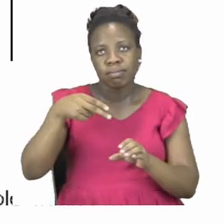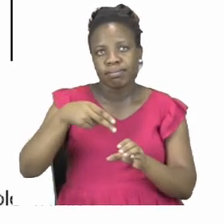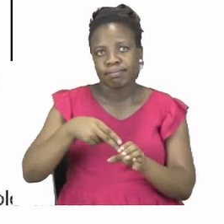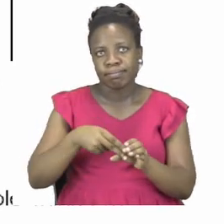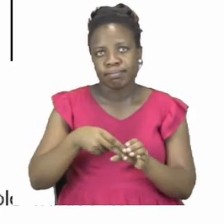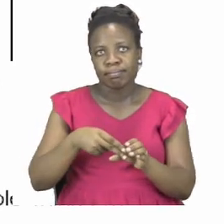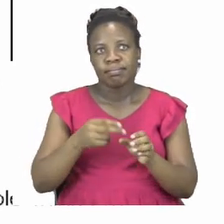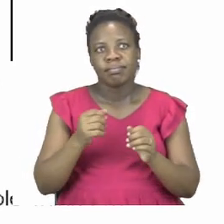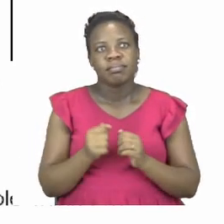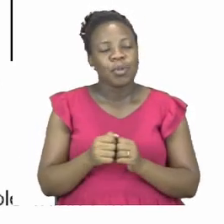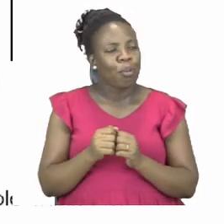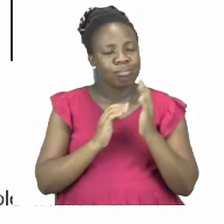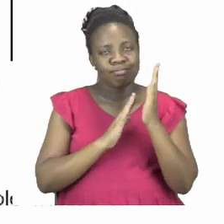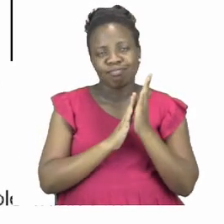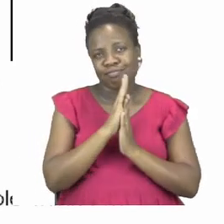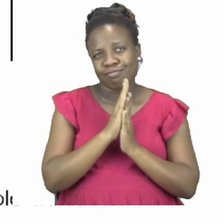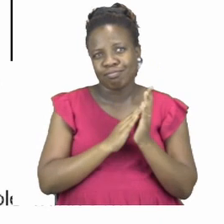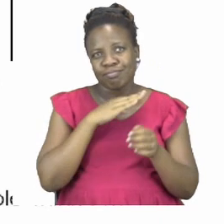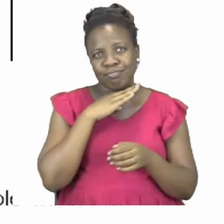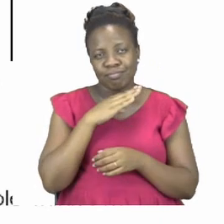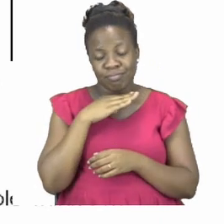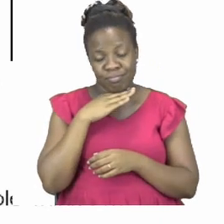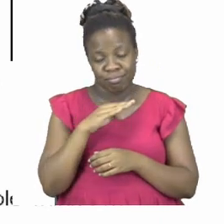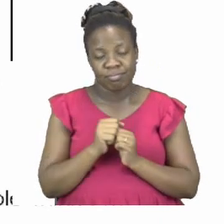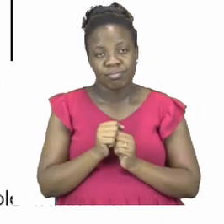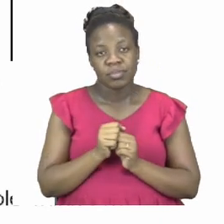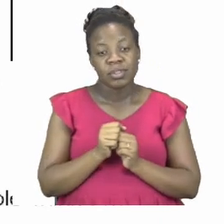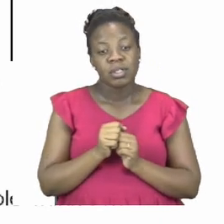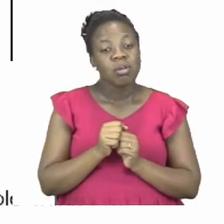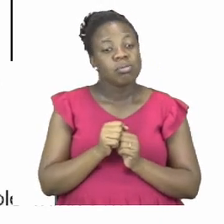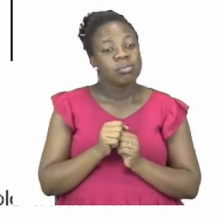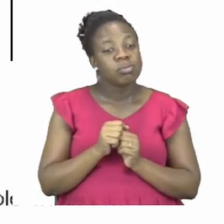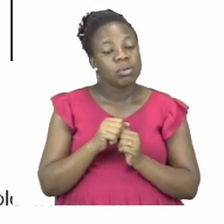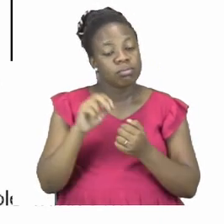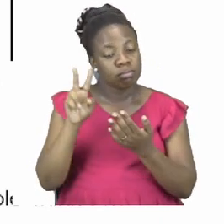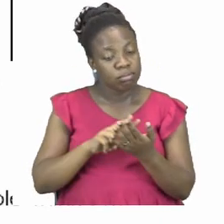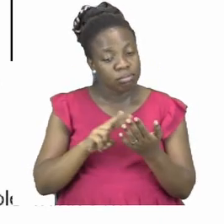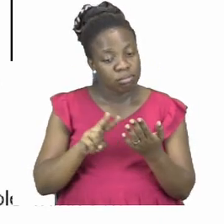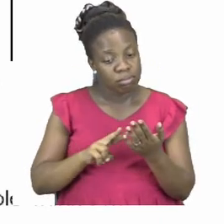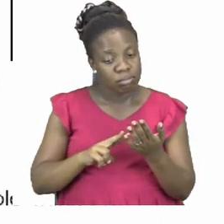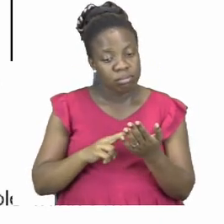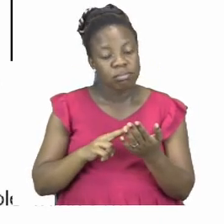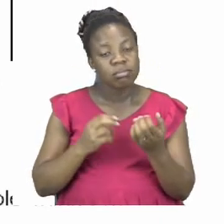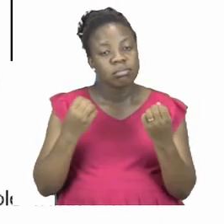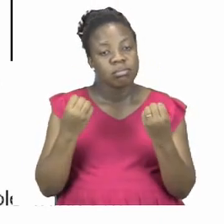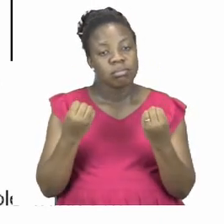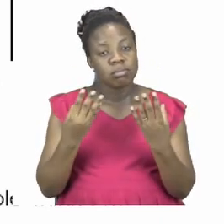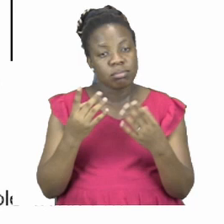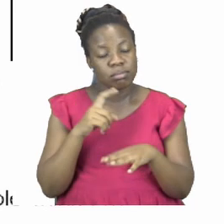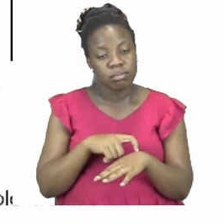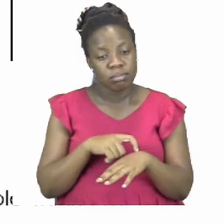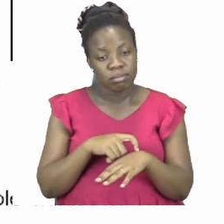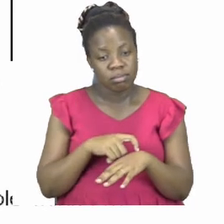is an exciting story, but don't forget the rules about any comprehension. You need to read it 3 times. The first time